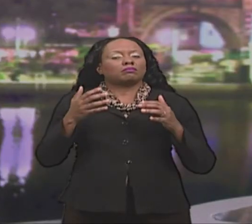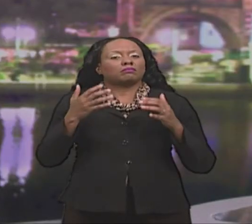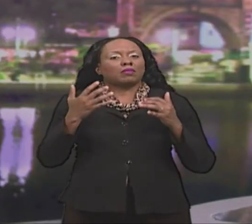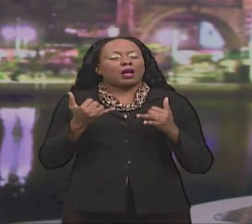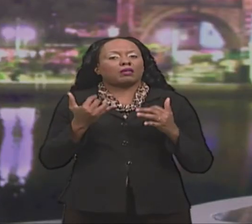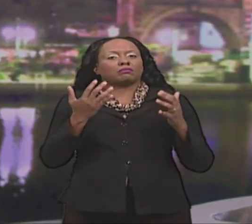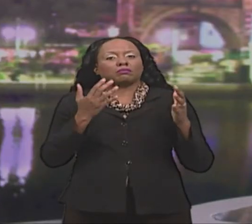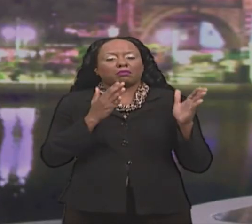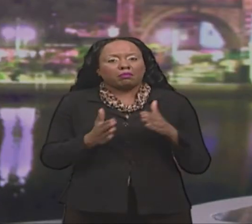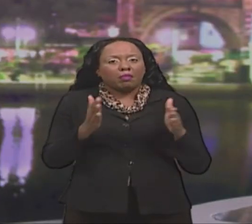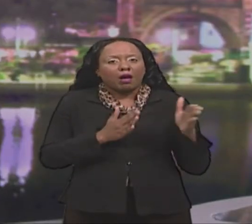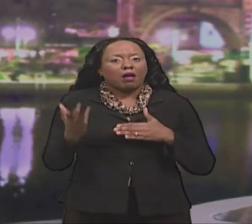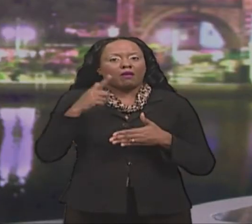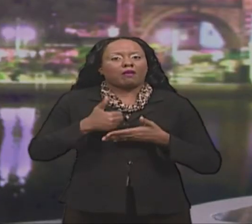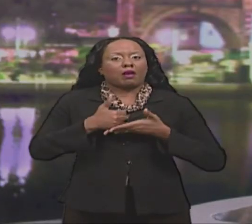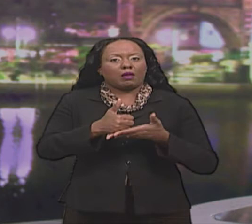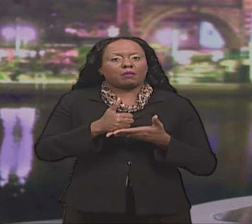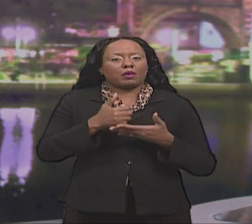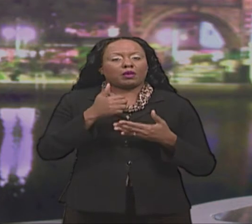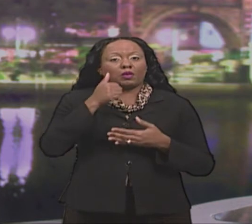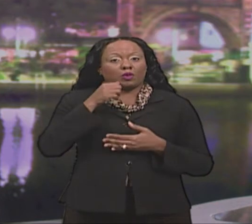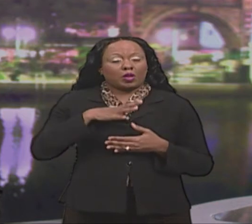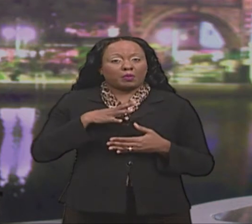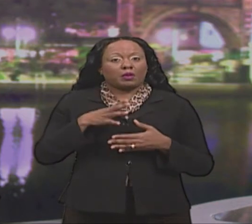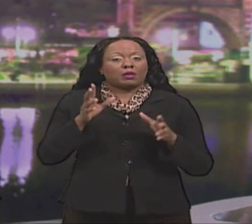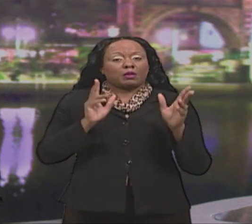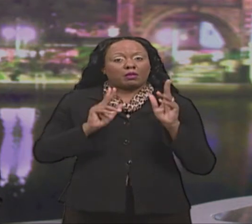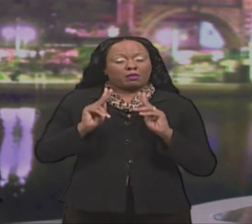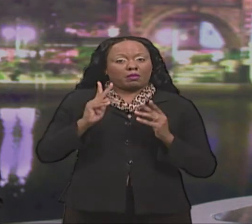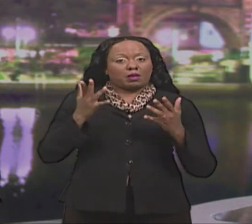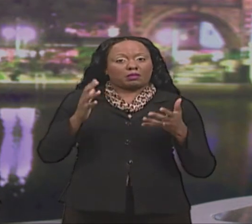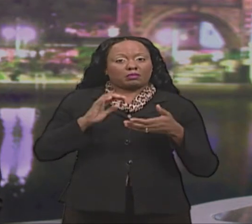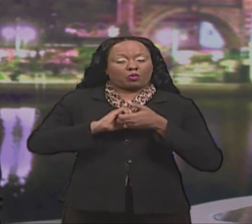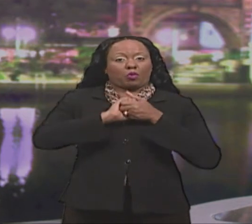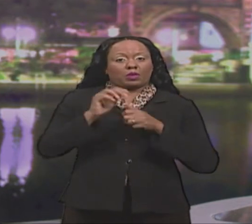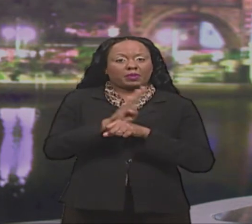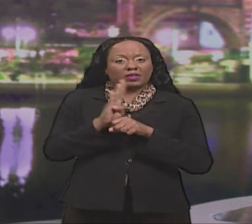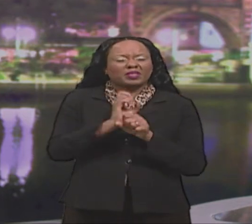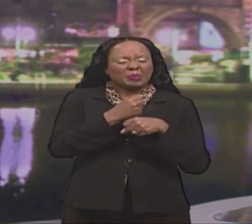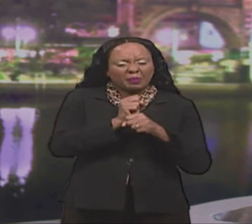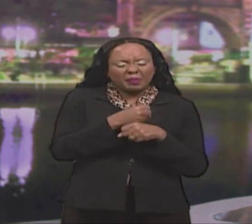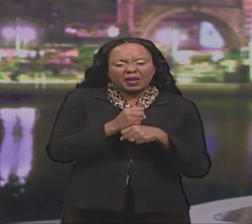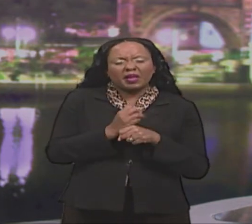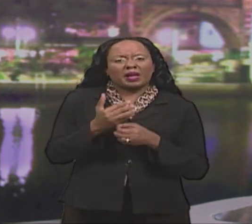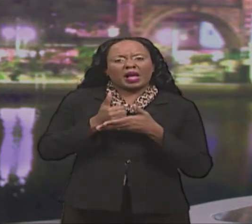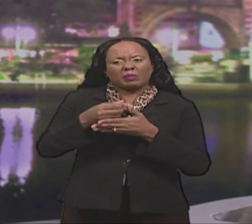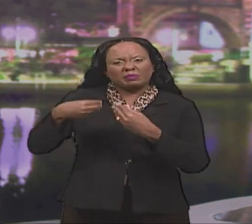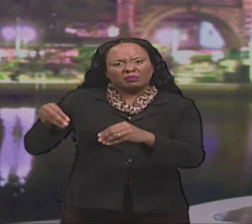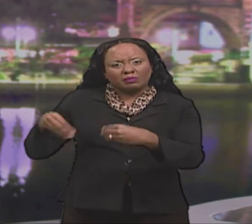several female entrepreneurs transition from simply producing goods for local markets to also making their products export